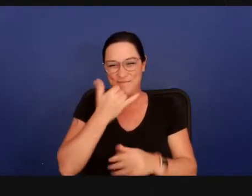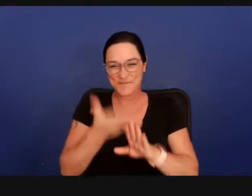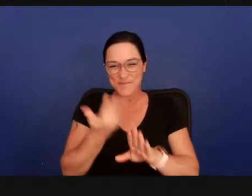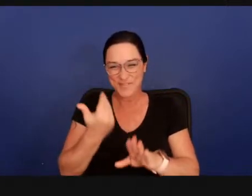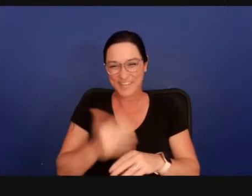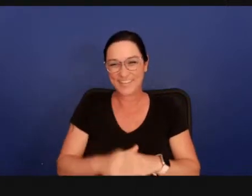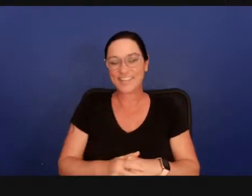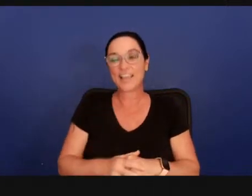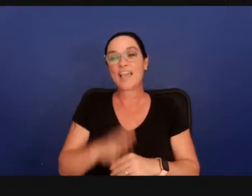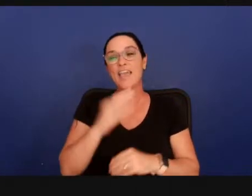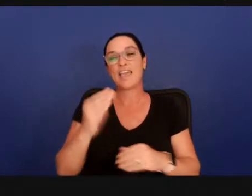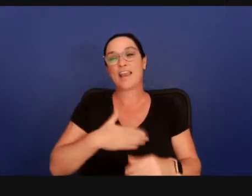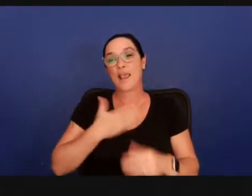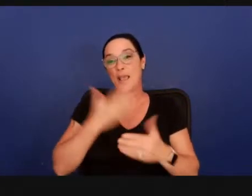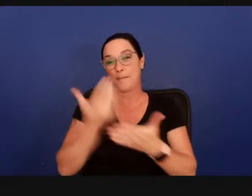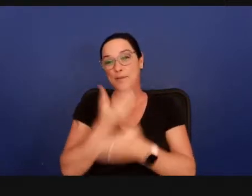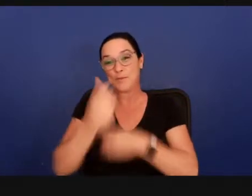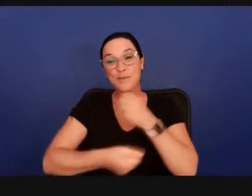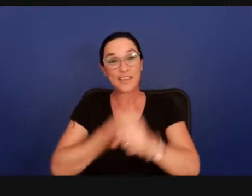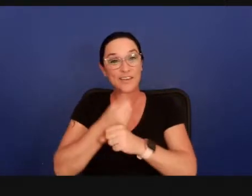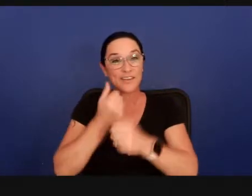And Happy New Year, everybody.